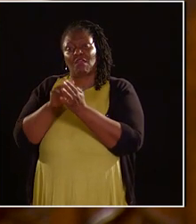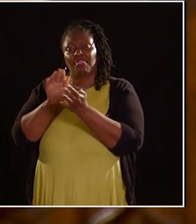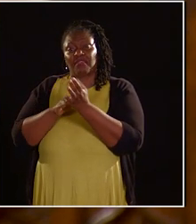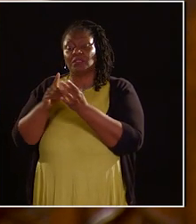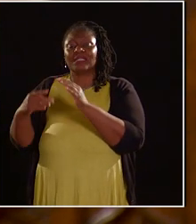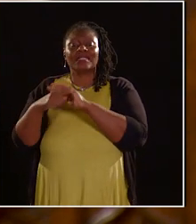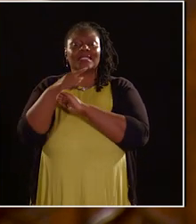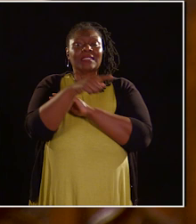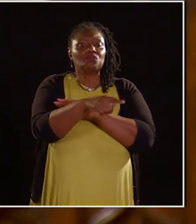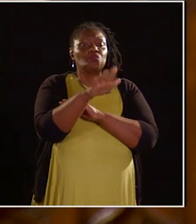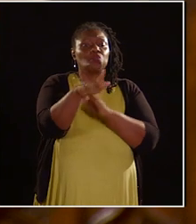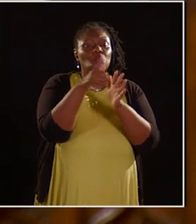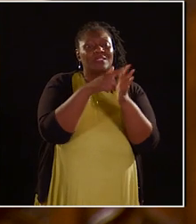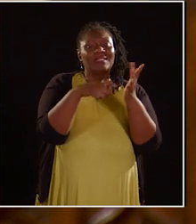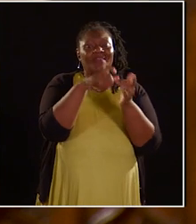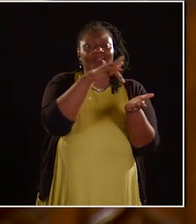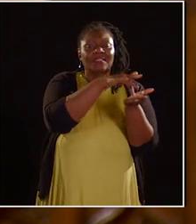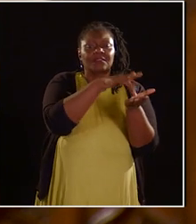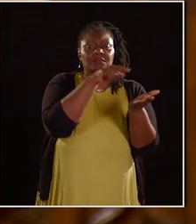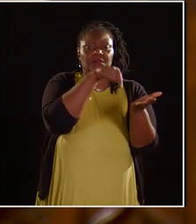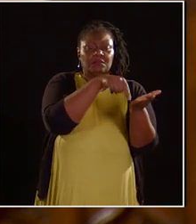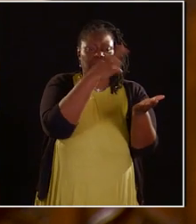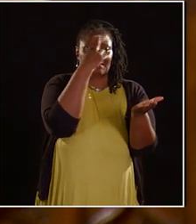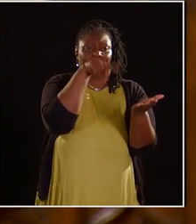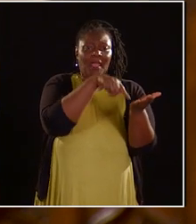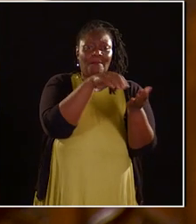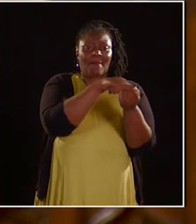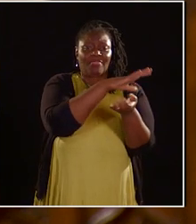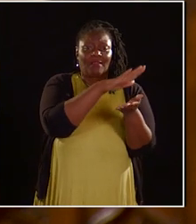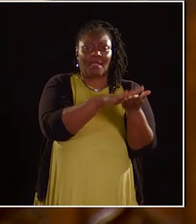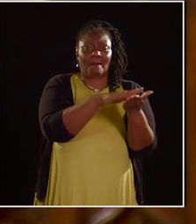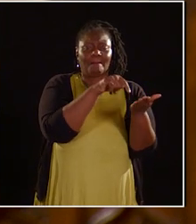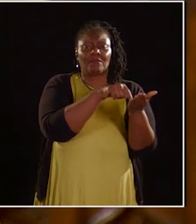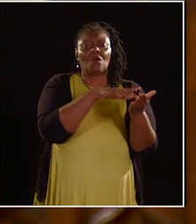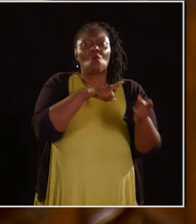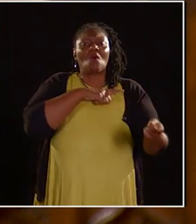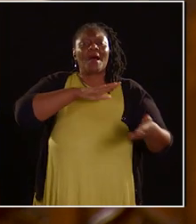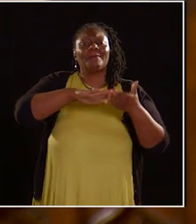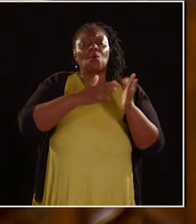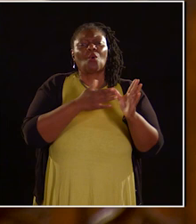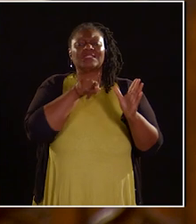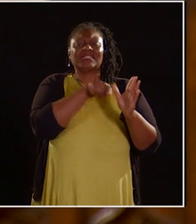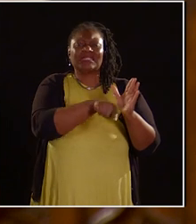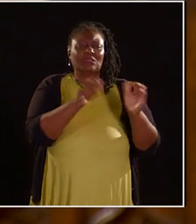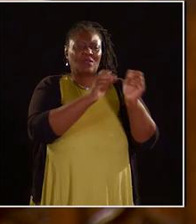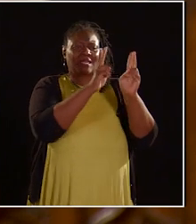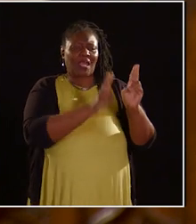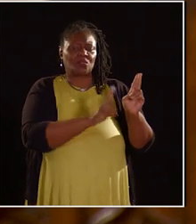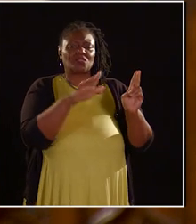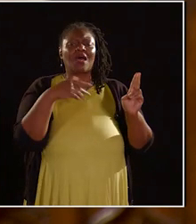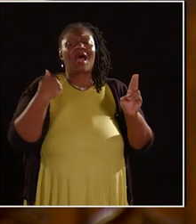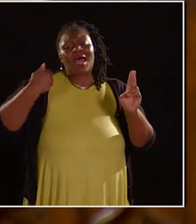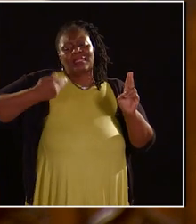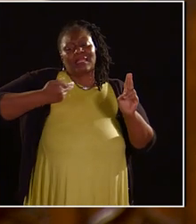Judea unto the city of David, which is called Bethlehem, because he was of the house